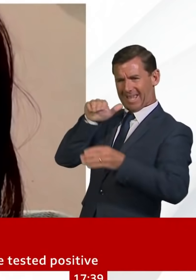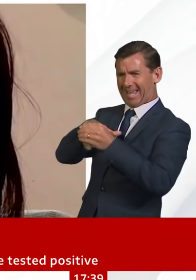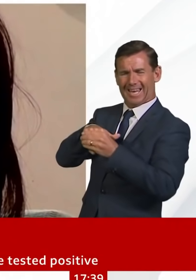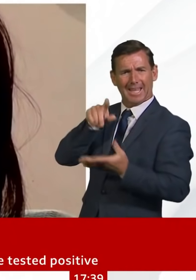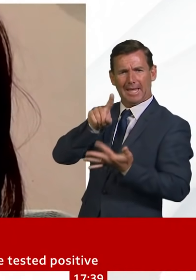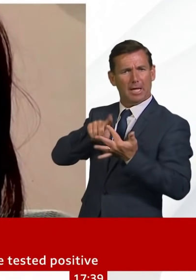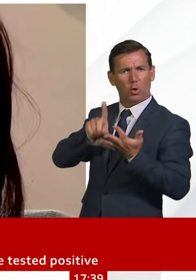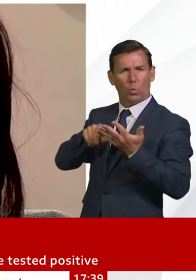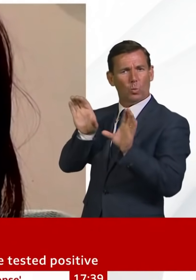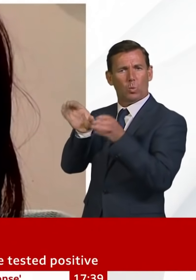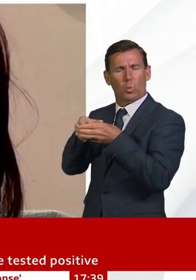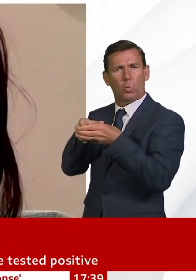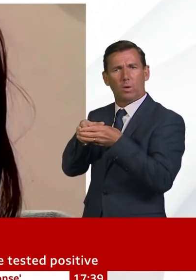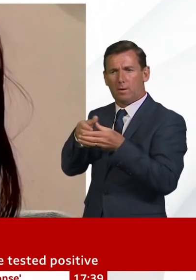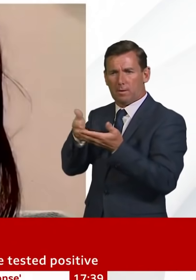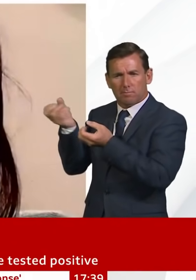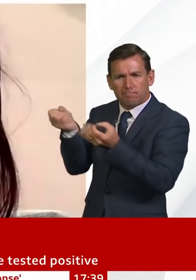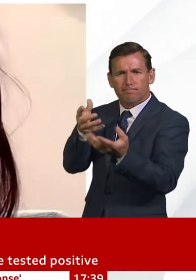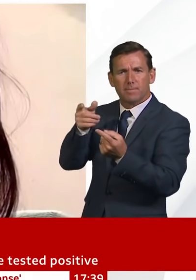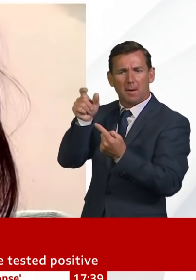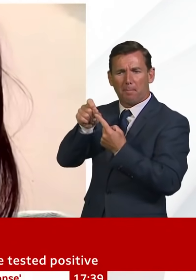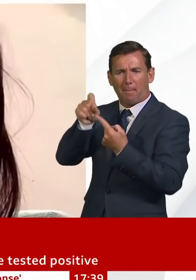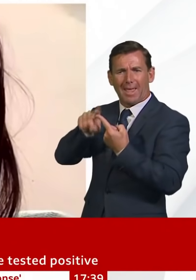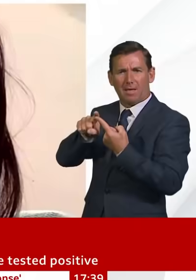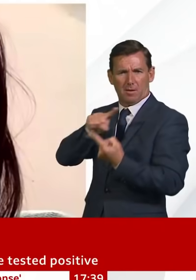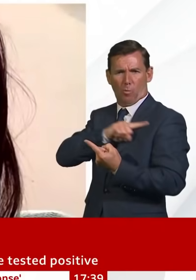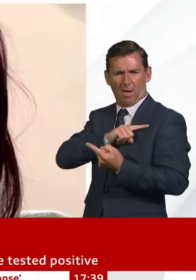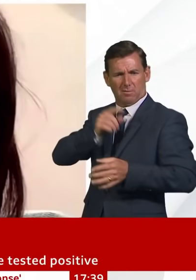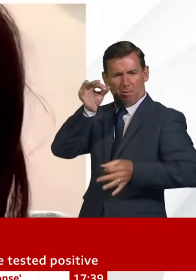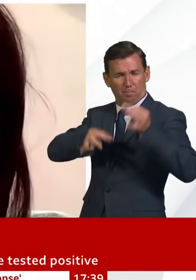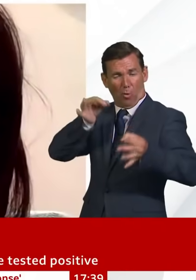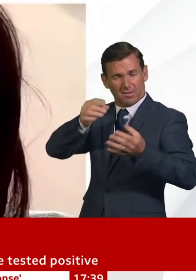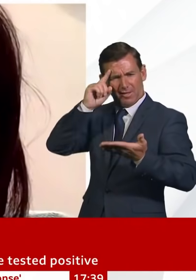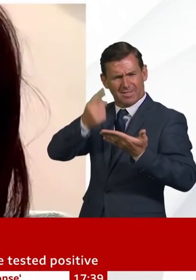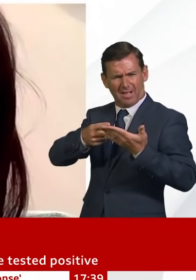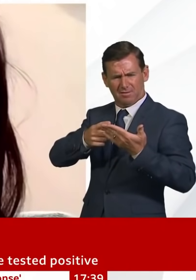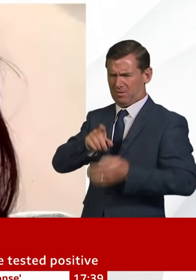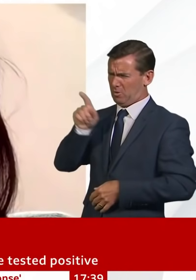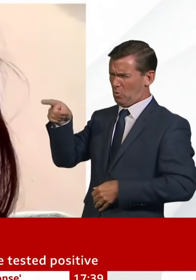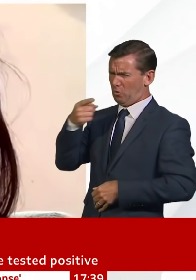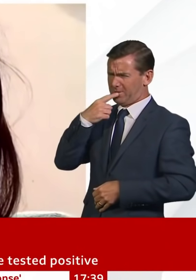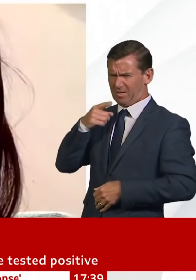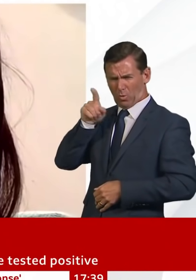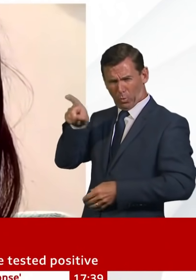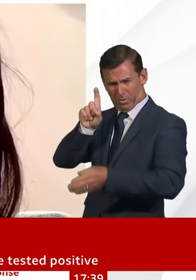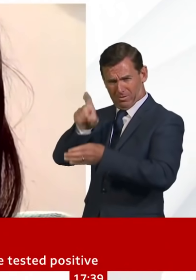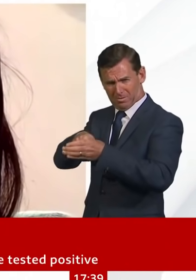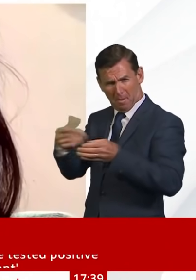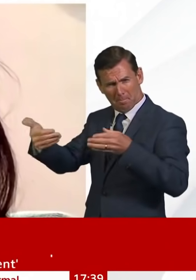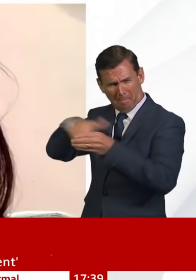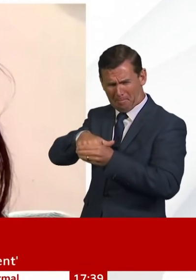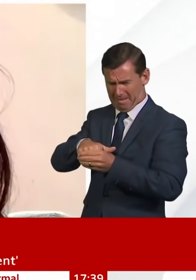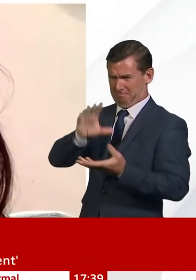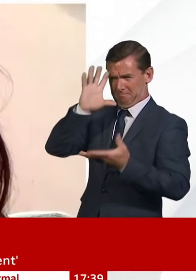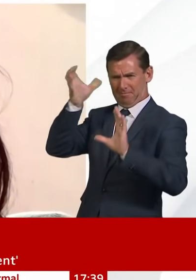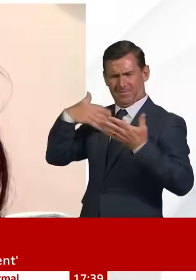one. But now you're saying it wasn't a political decision and we are a member of the scheme, which I believe is the first time we've heard that. You